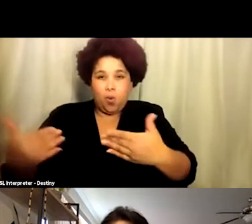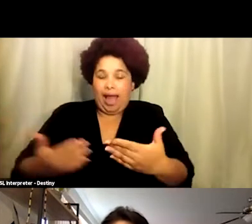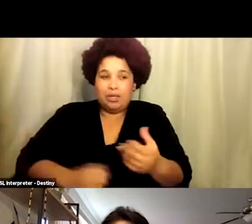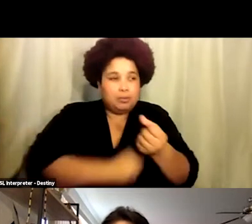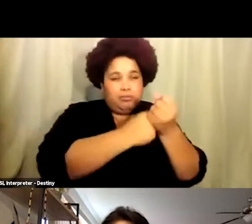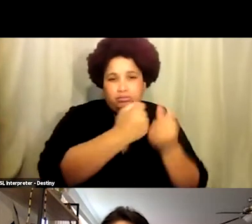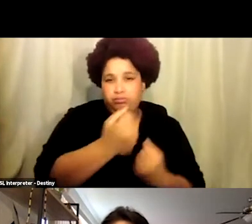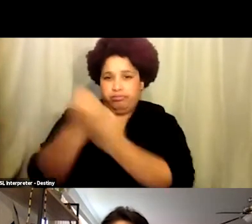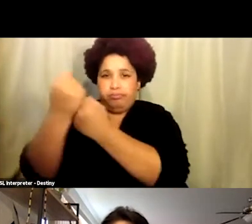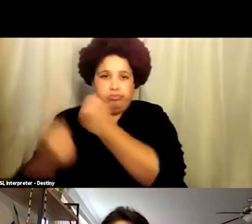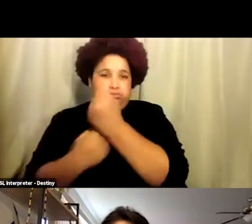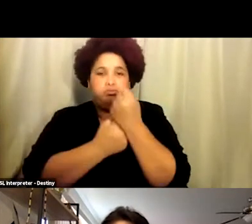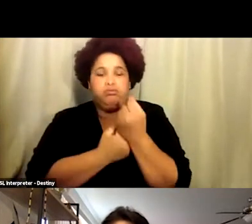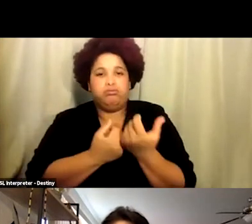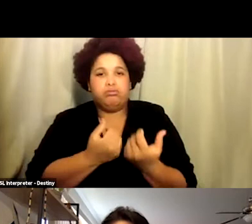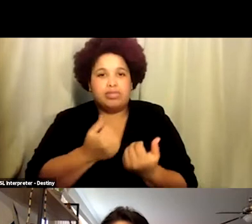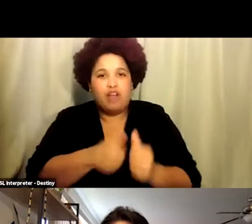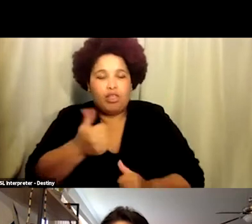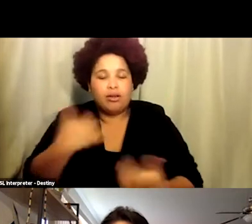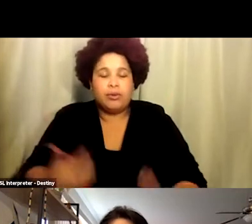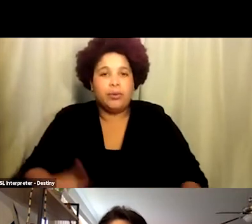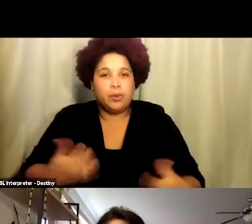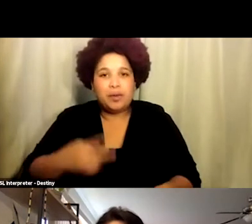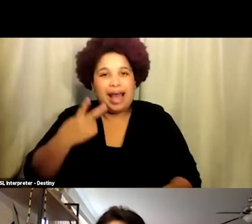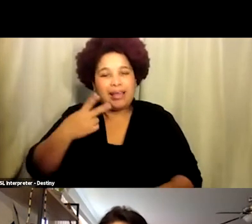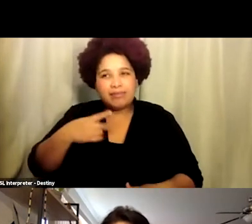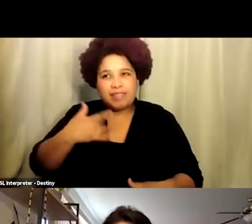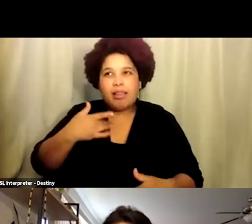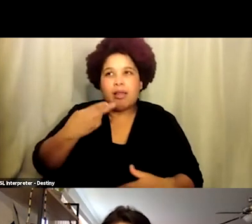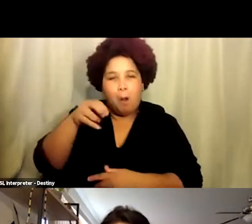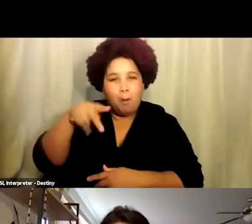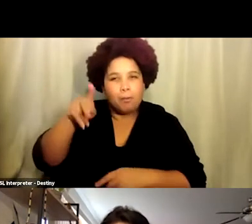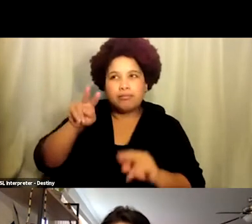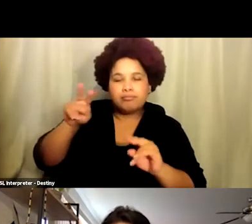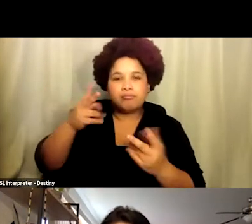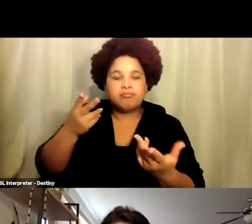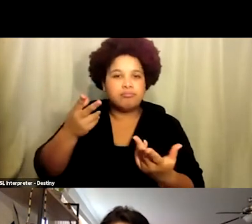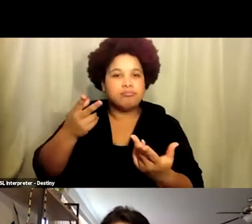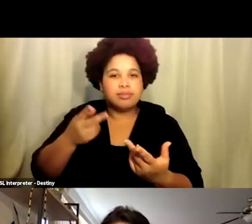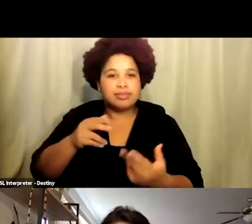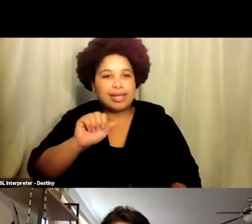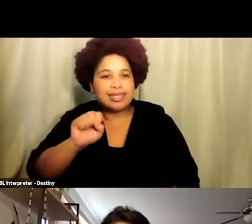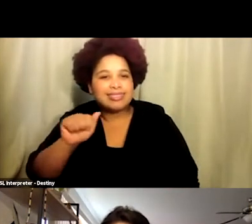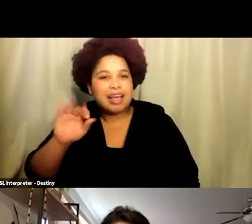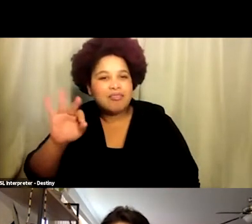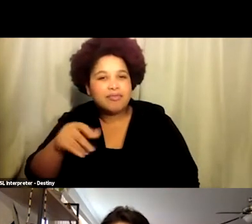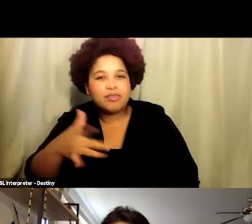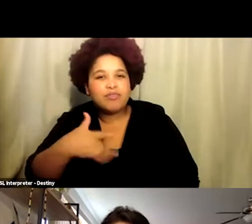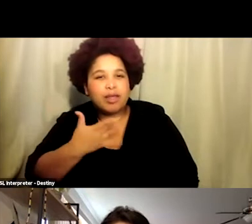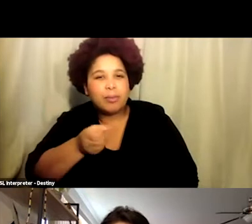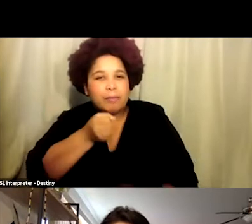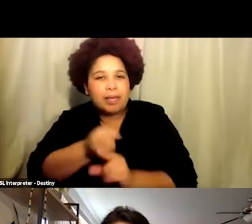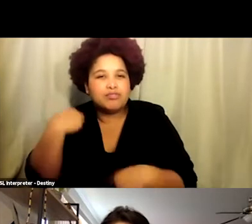so I feel some sense of hope in that space. Assaf, what do you feel about what kind of an impact you've